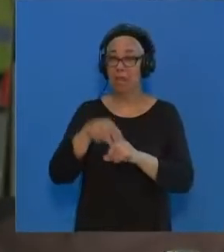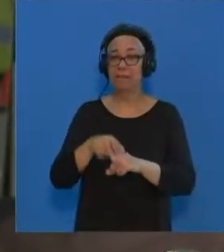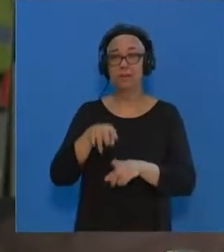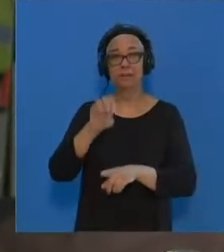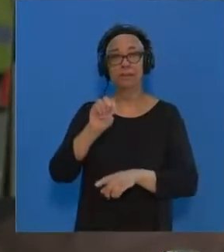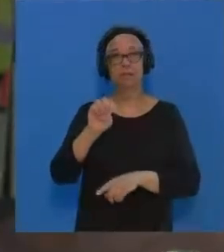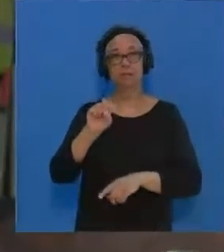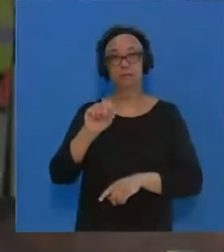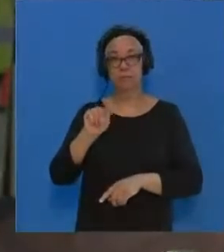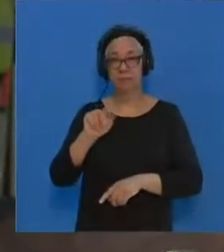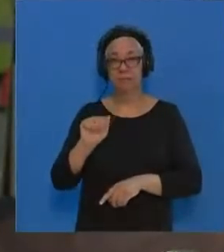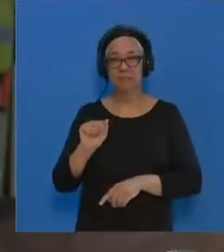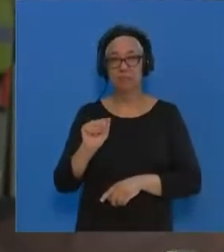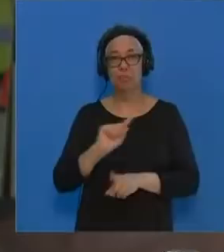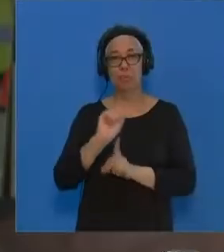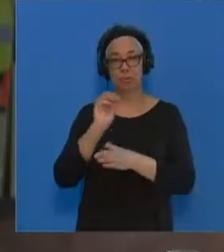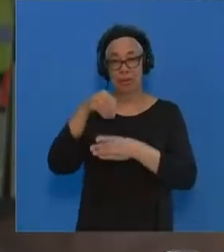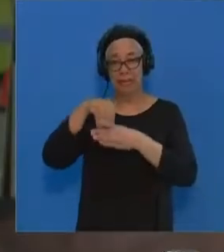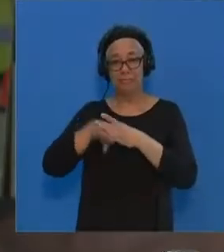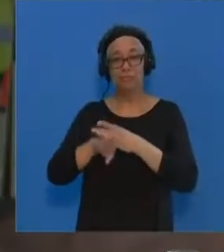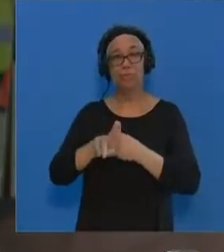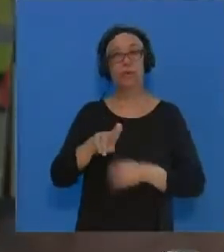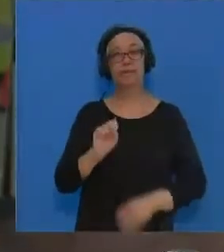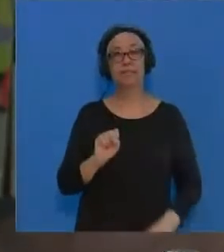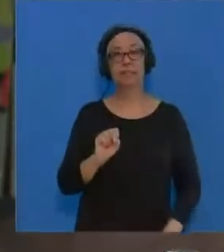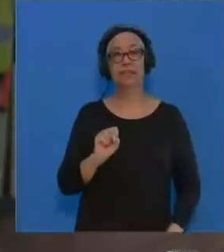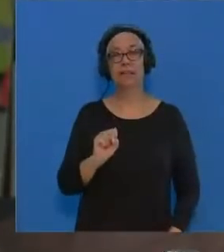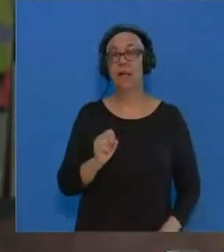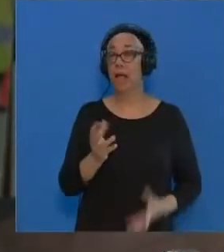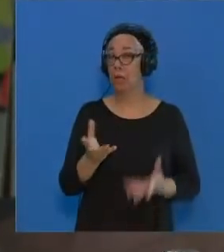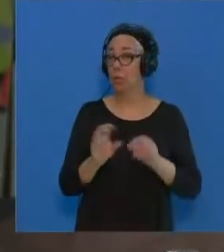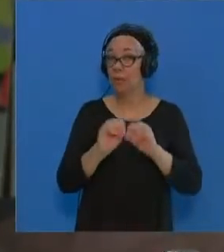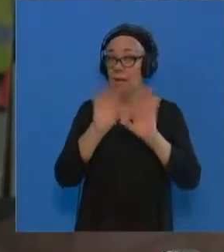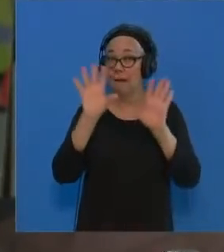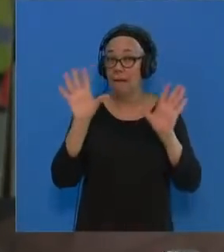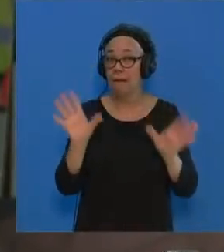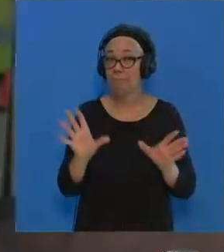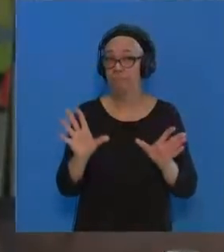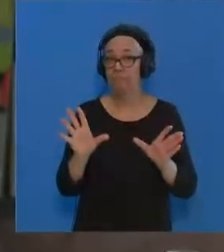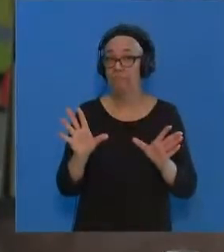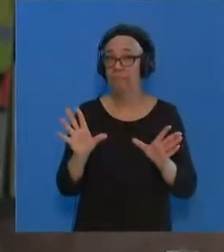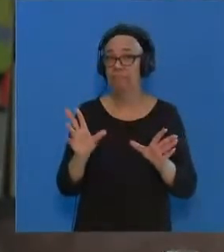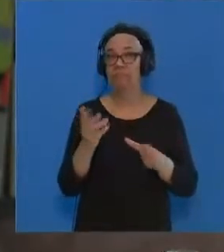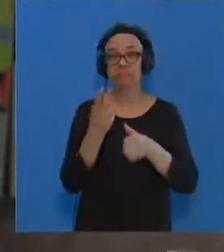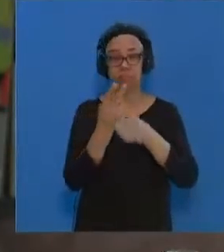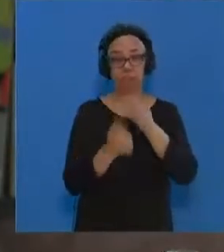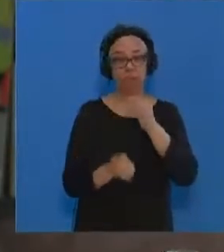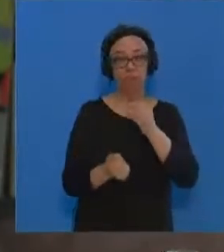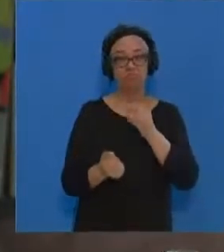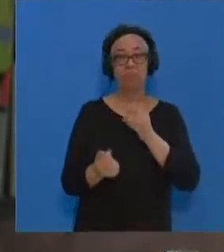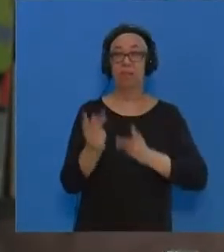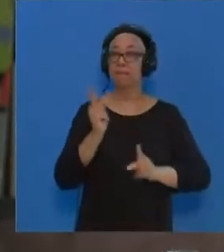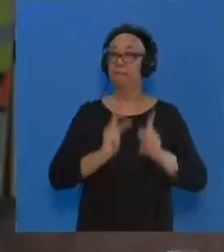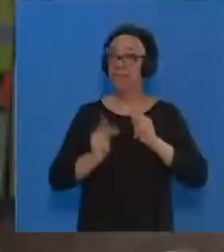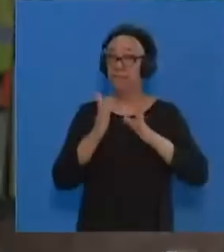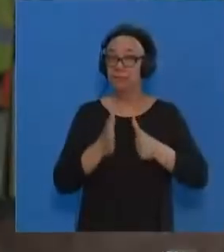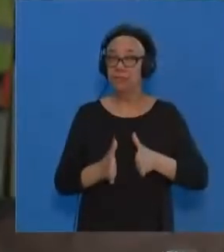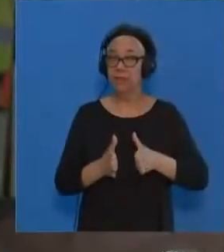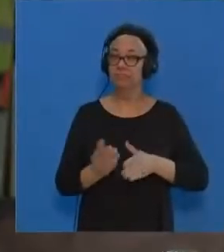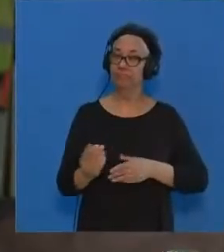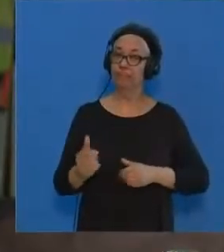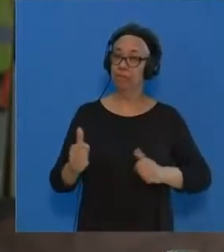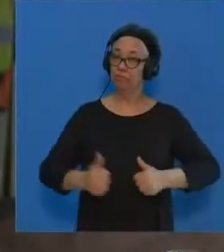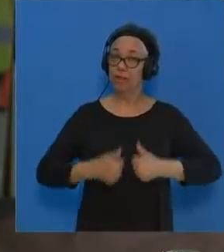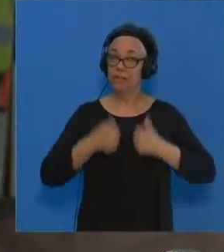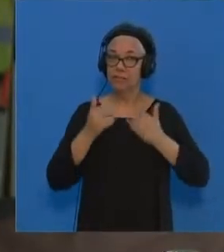when entering the United States. I want to be clear that both visitors and residents entering Bermuda from abroad